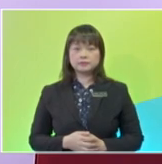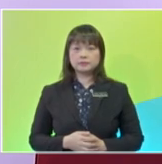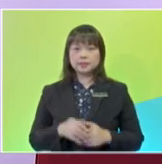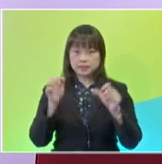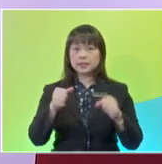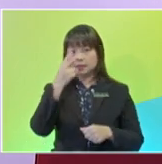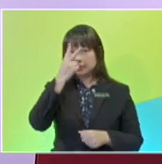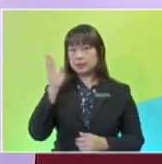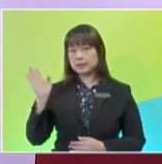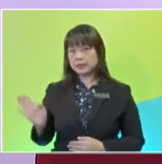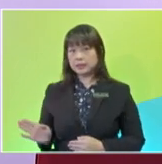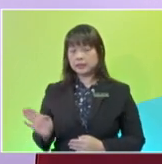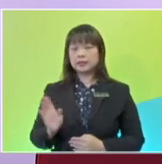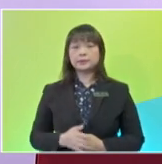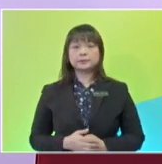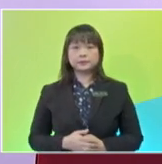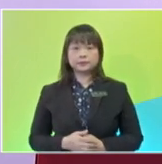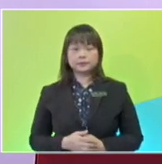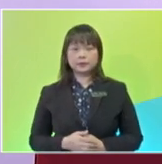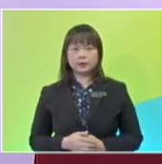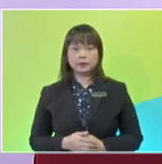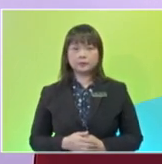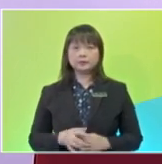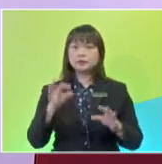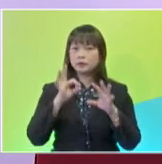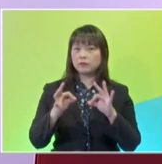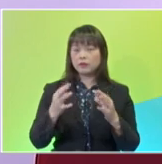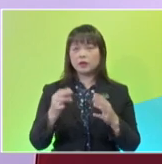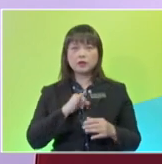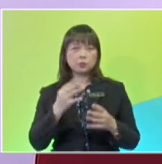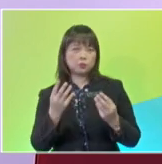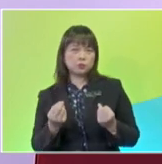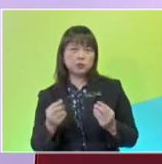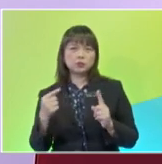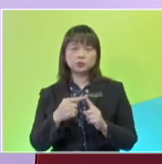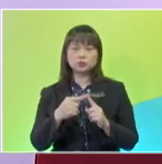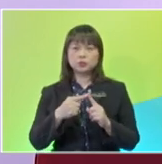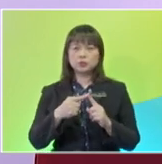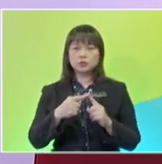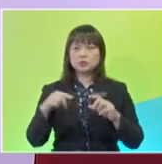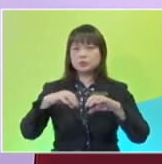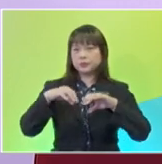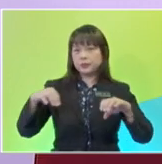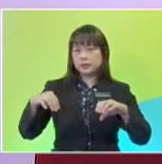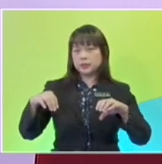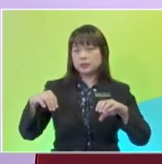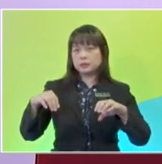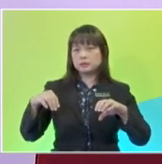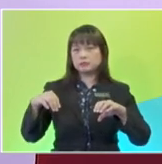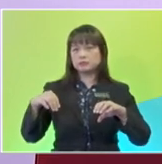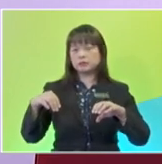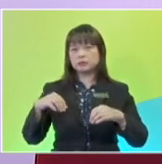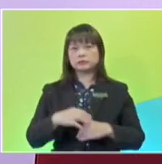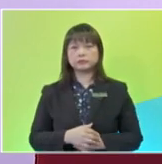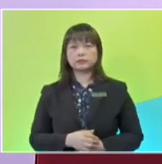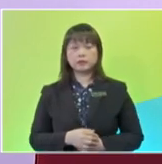it's filled with wood debris. Okay. So if I want to remove this wood debris, it's going to be hard, right? Mm-hmm. Because it's all mixed.